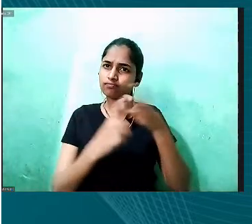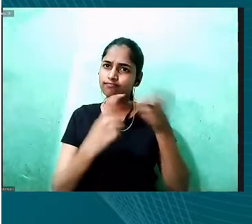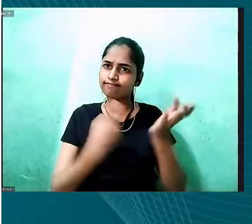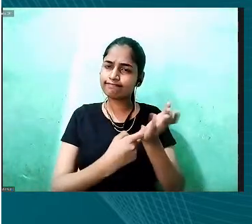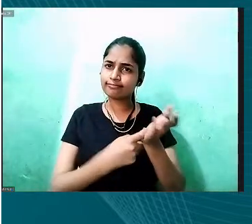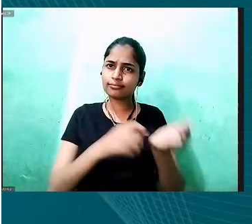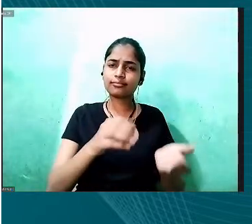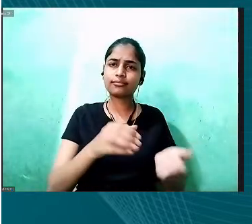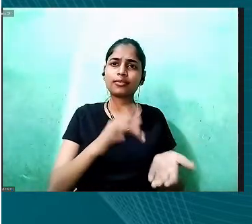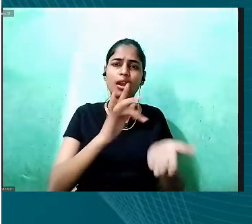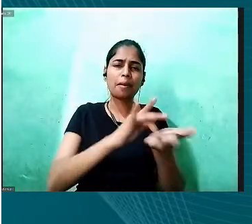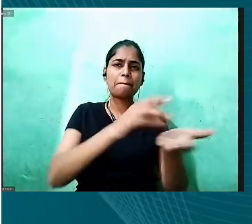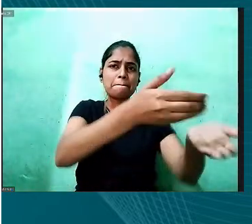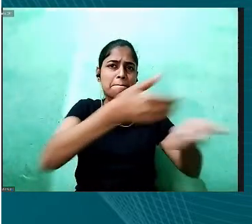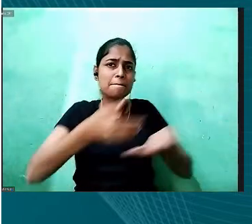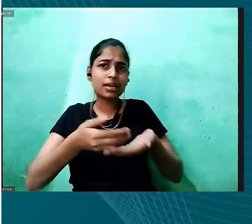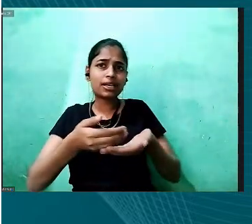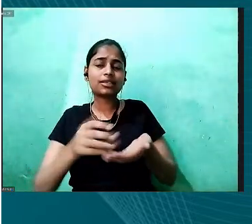in Iraq.